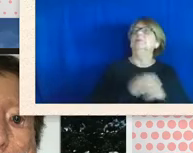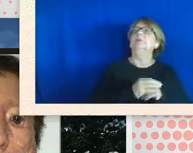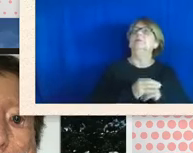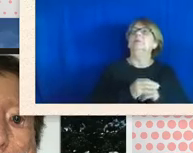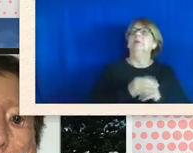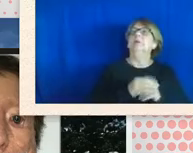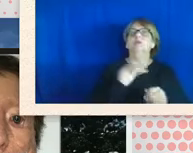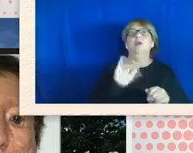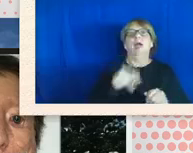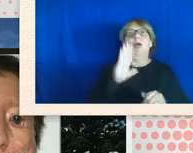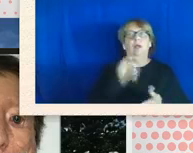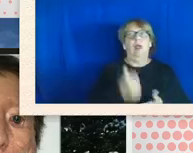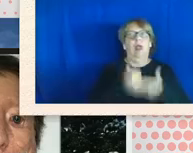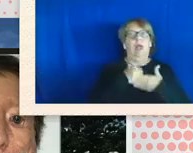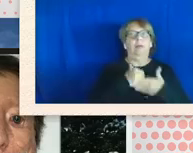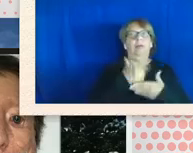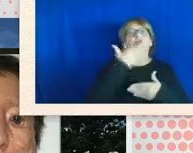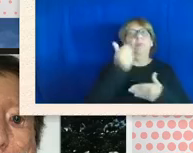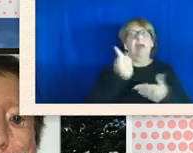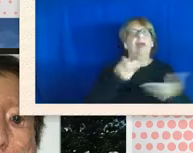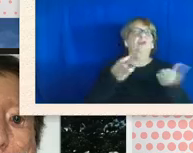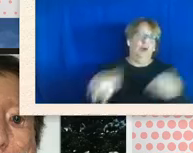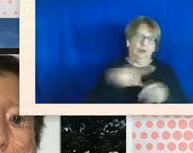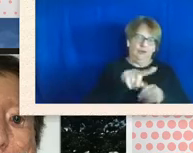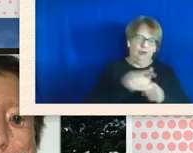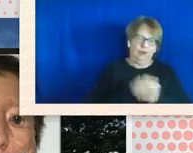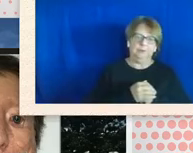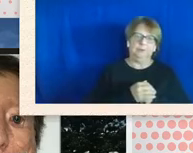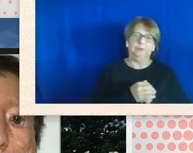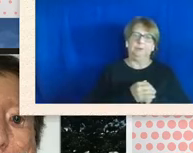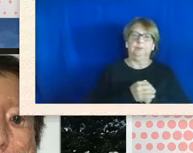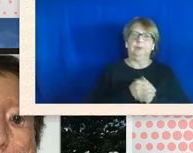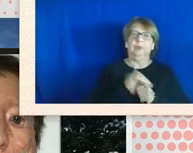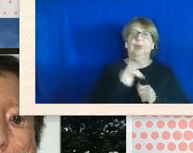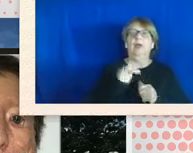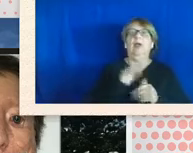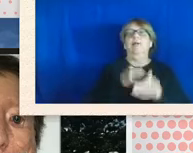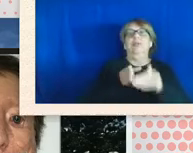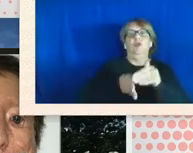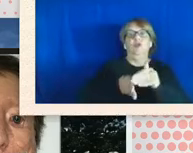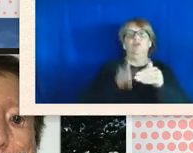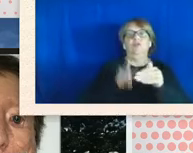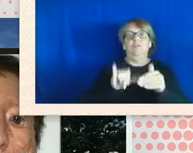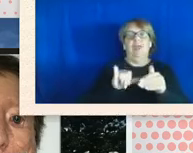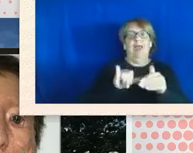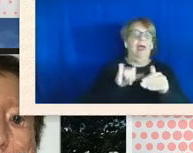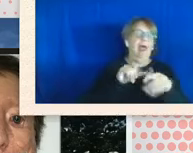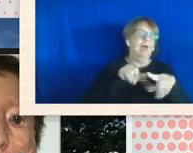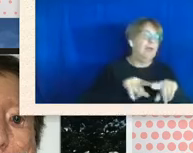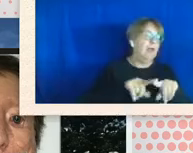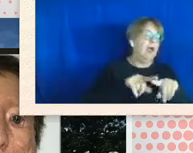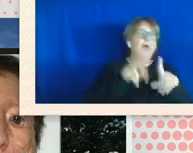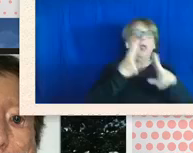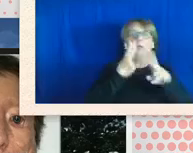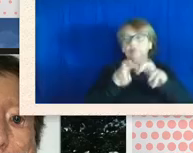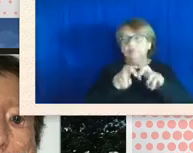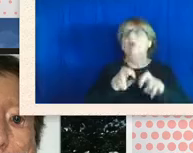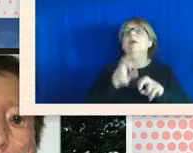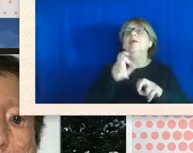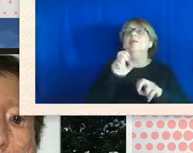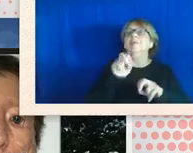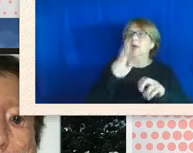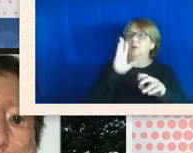better serve you. At the conclusion of the reliability validity study, we will be getting a report from